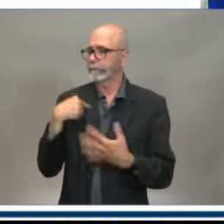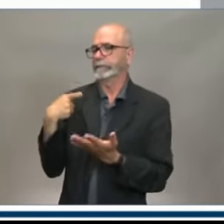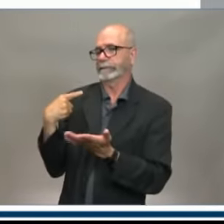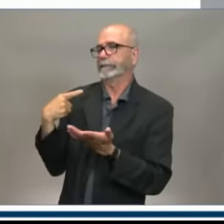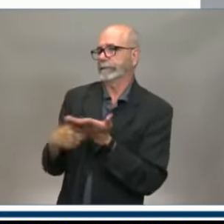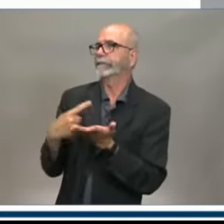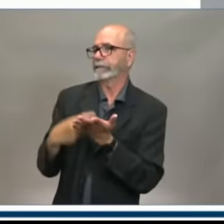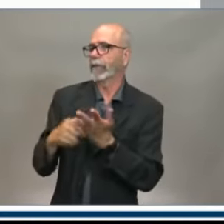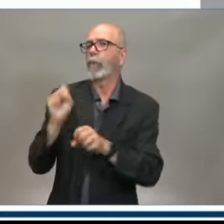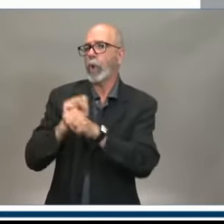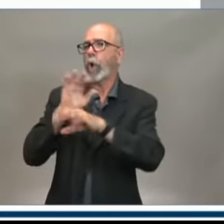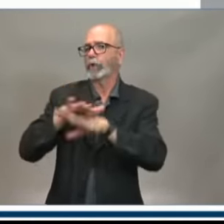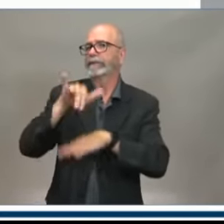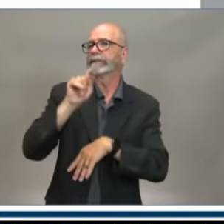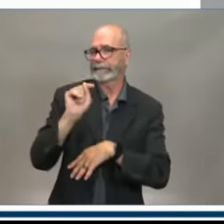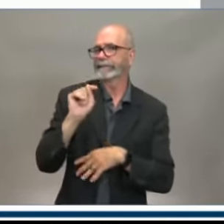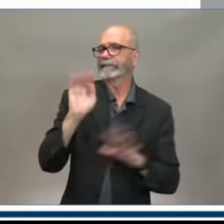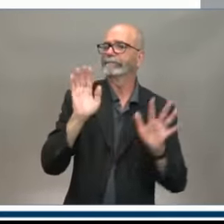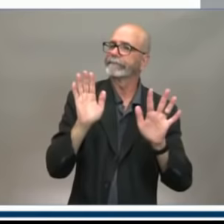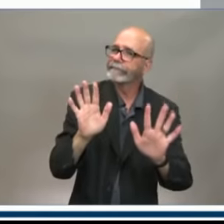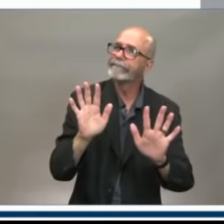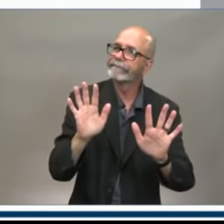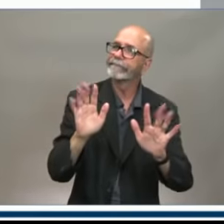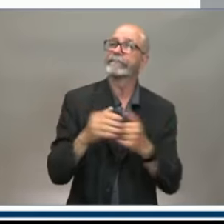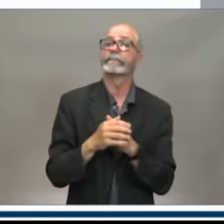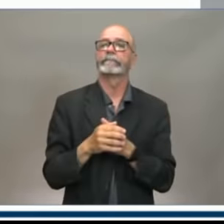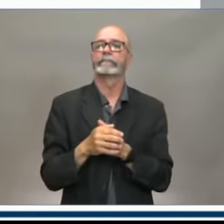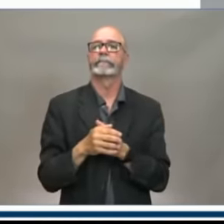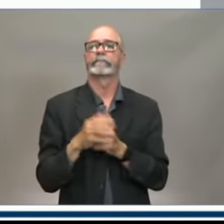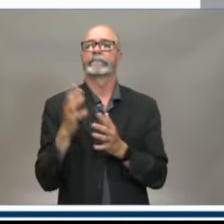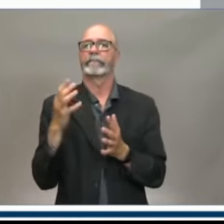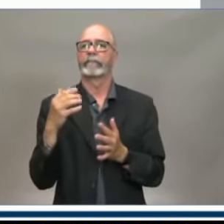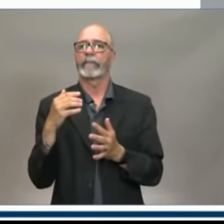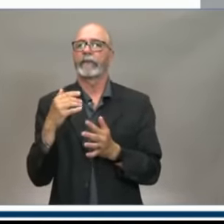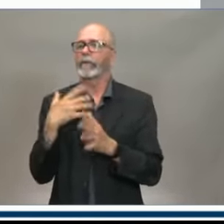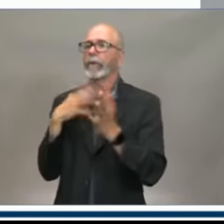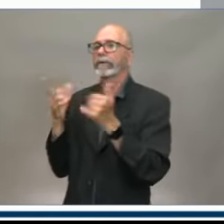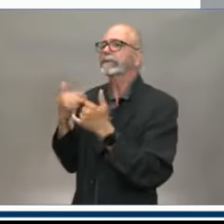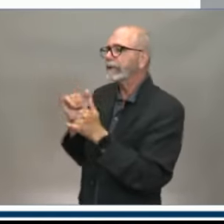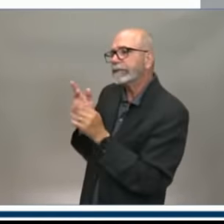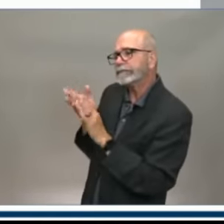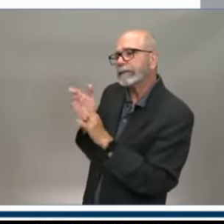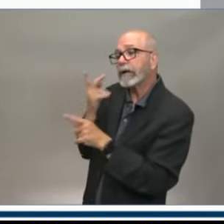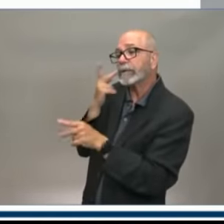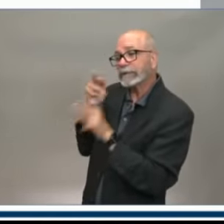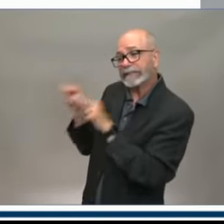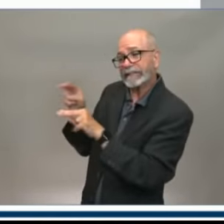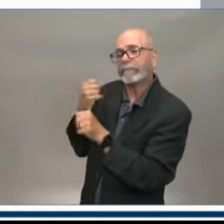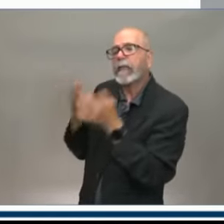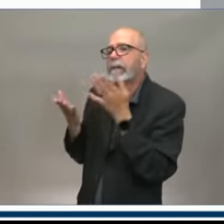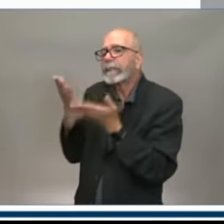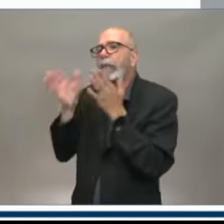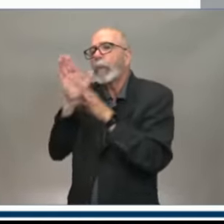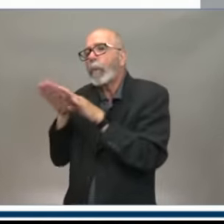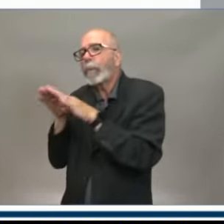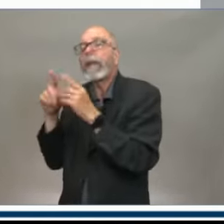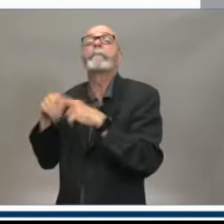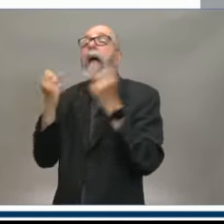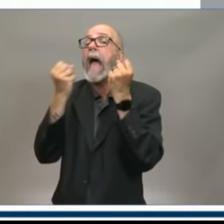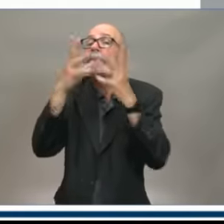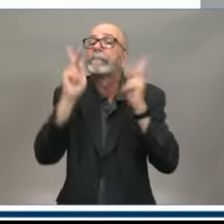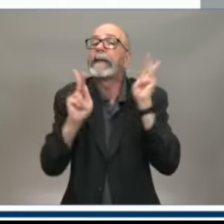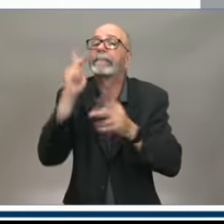of our first step in the recovery is what are the numbers and the types of settings, and we're looking